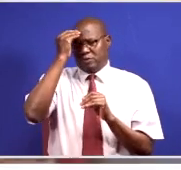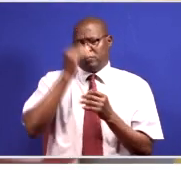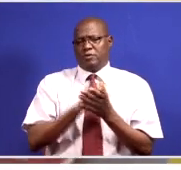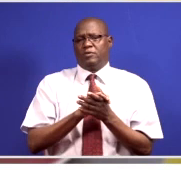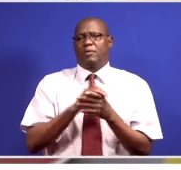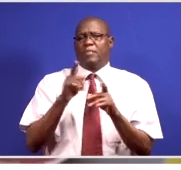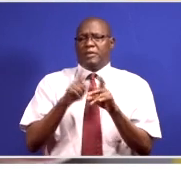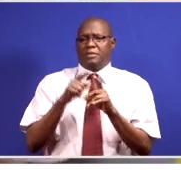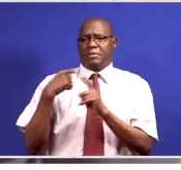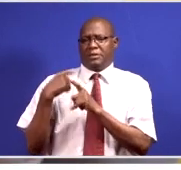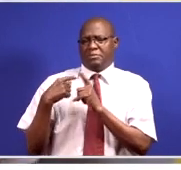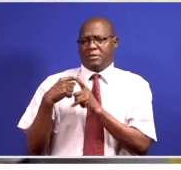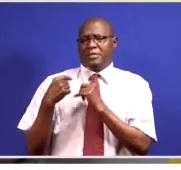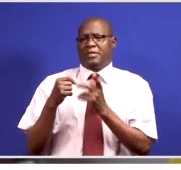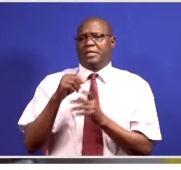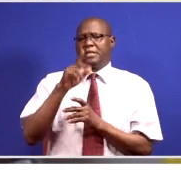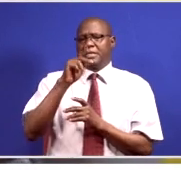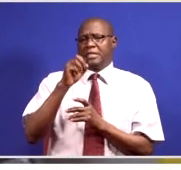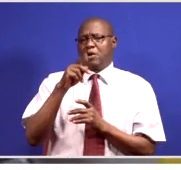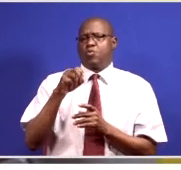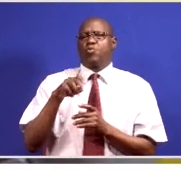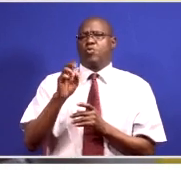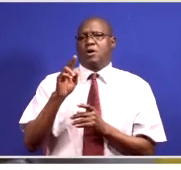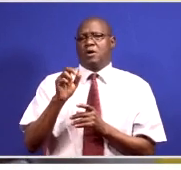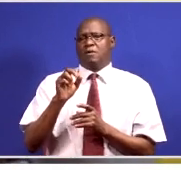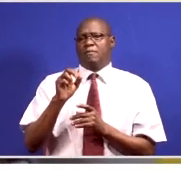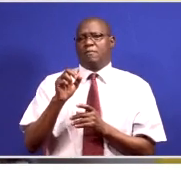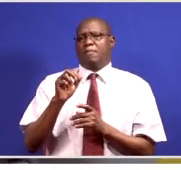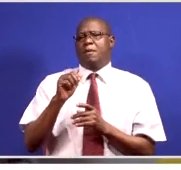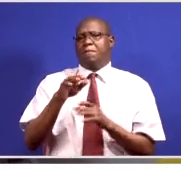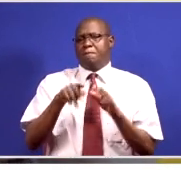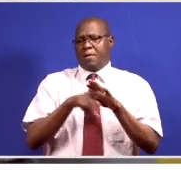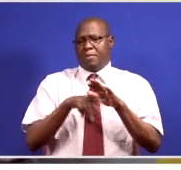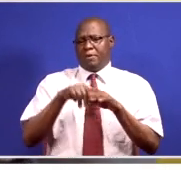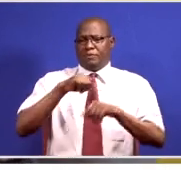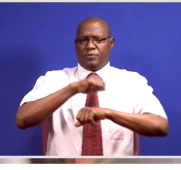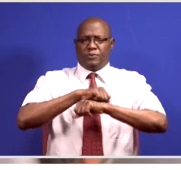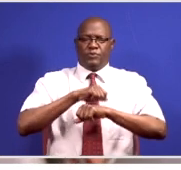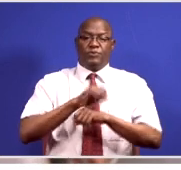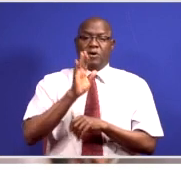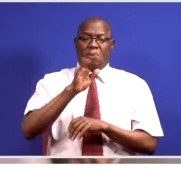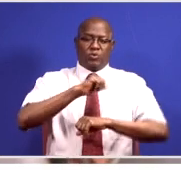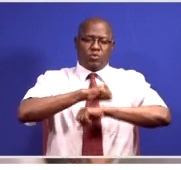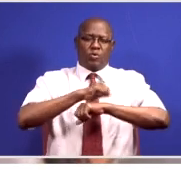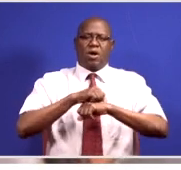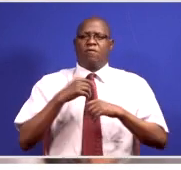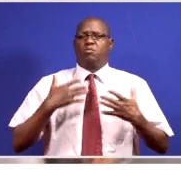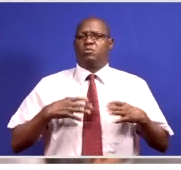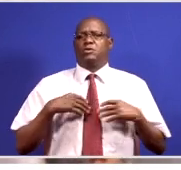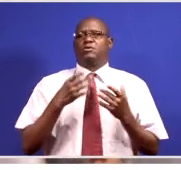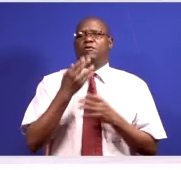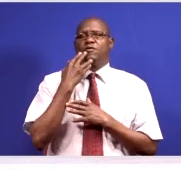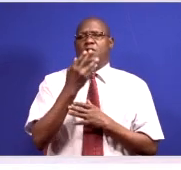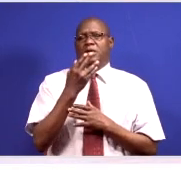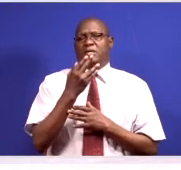same situation as Petangua Primary School. The head teacher, Christine Gona, says that her school has a population of 486